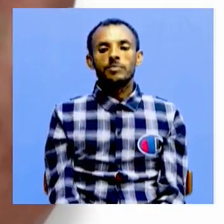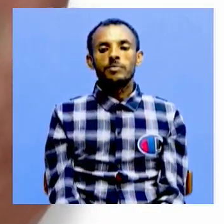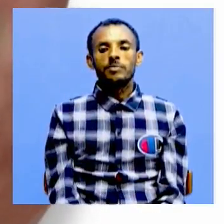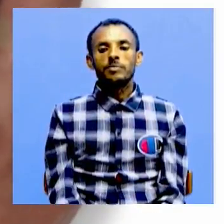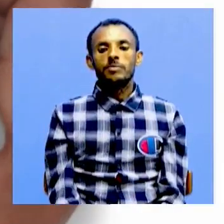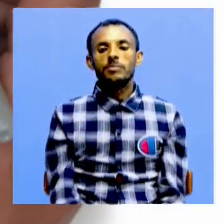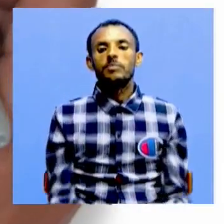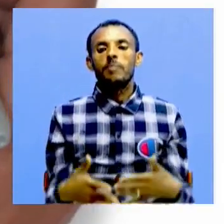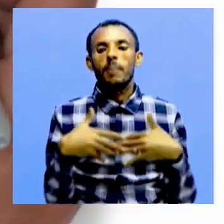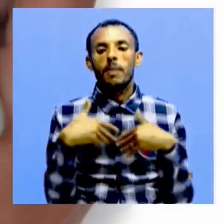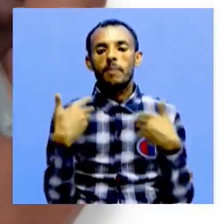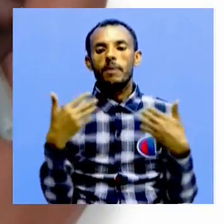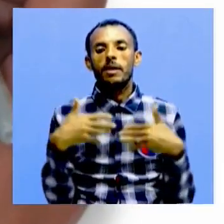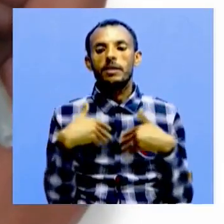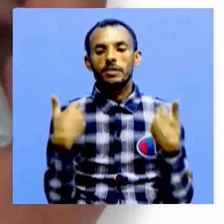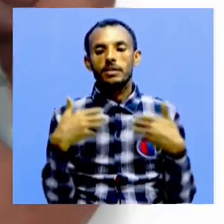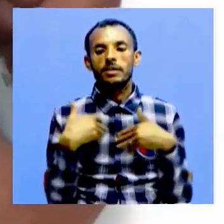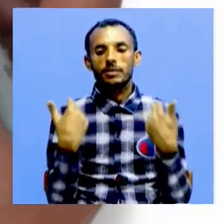pleasure